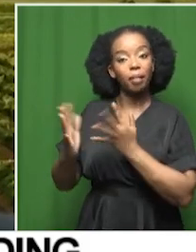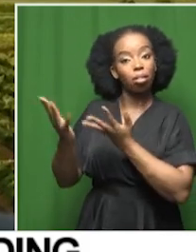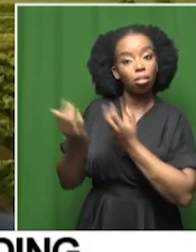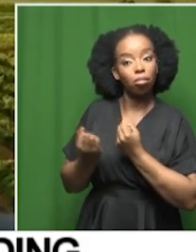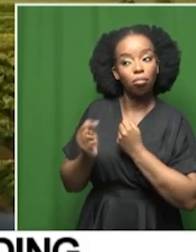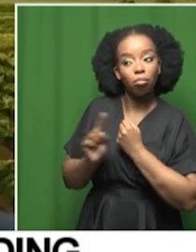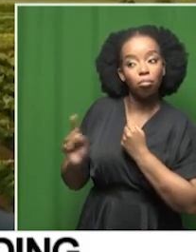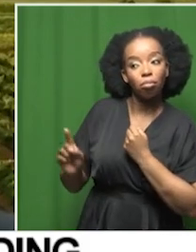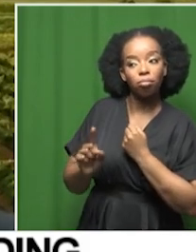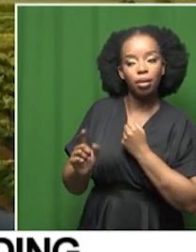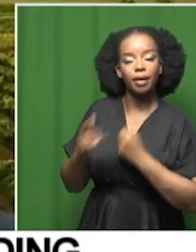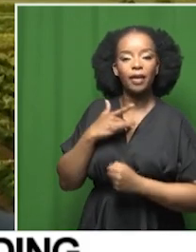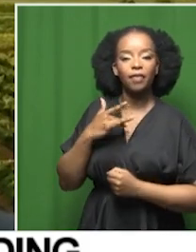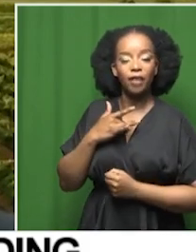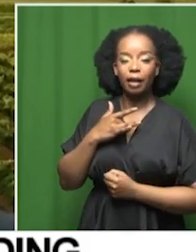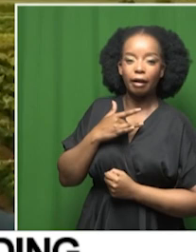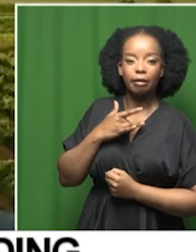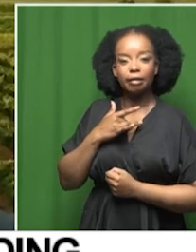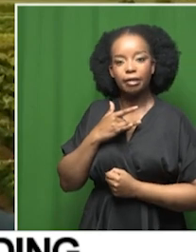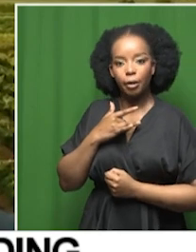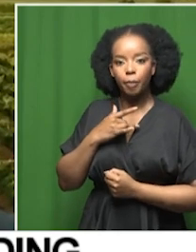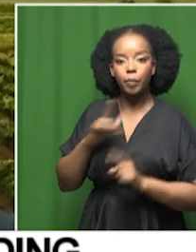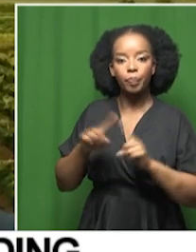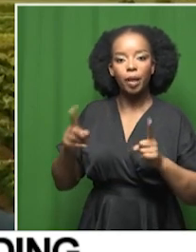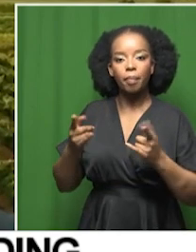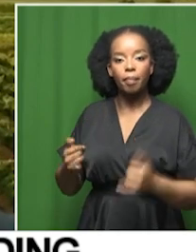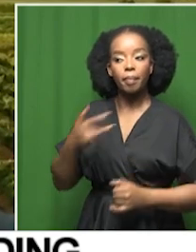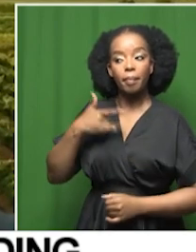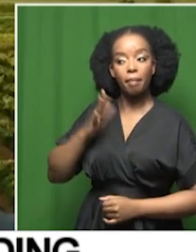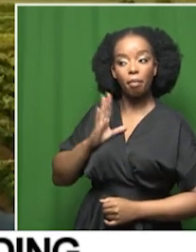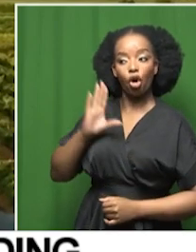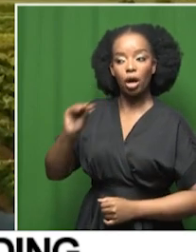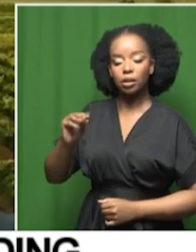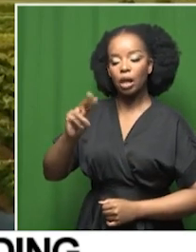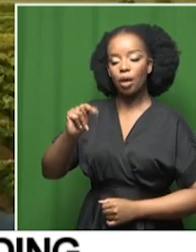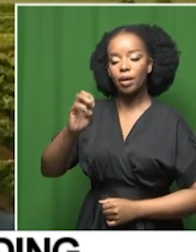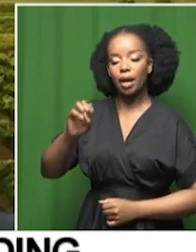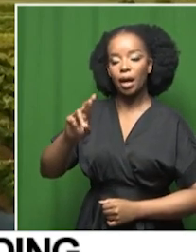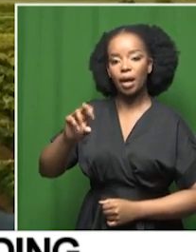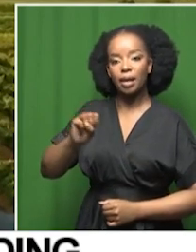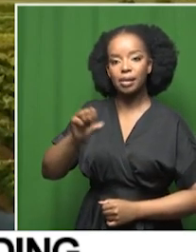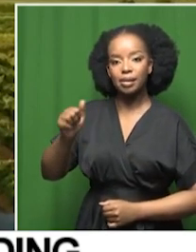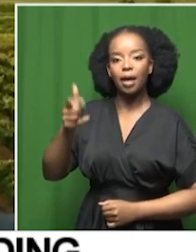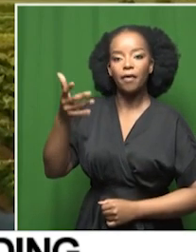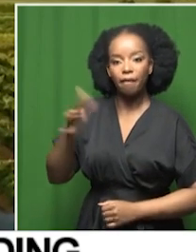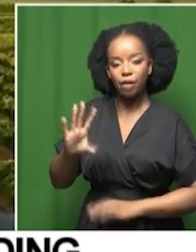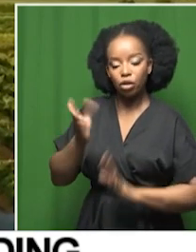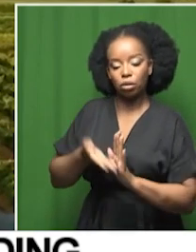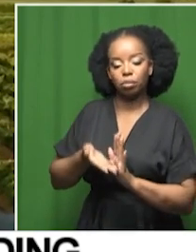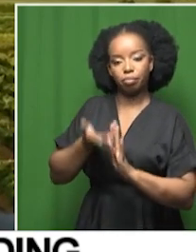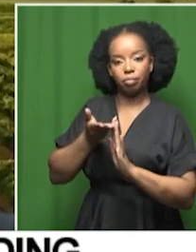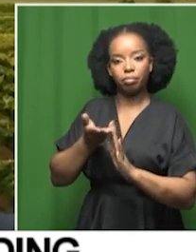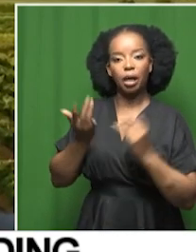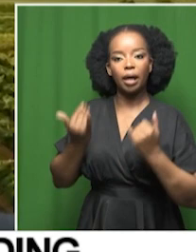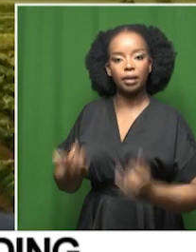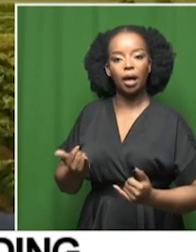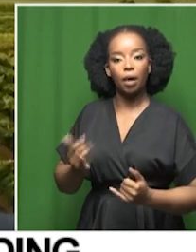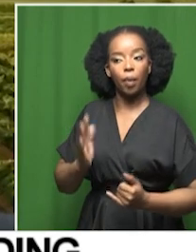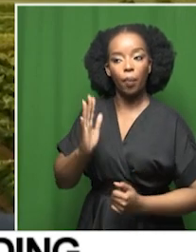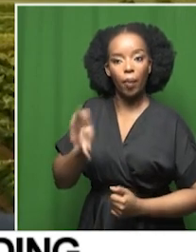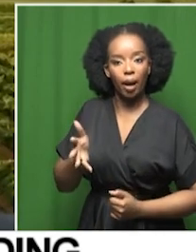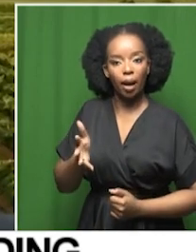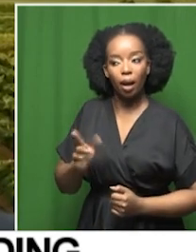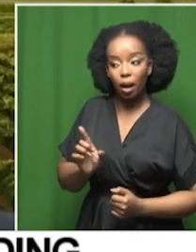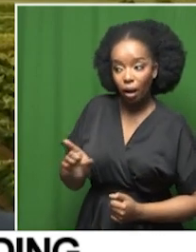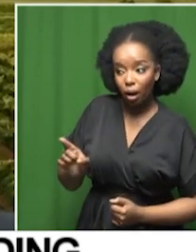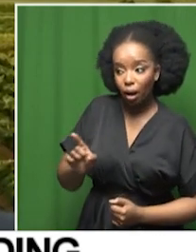feeling, Theo. I have to ask you about the increase that NERSA has granted, and what has the industry's response been